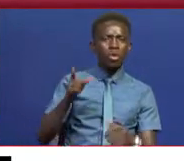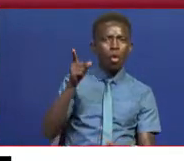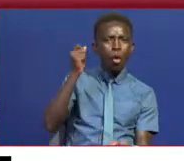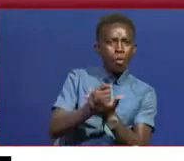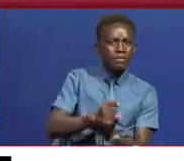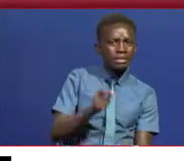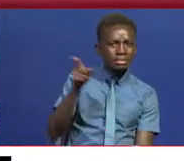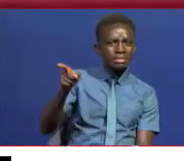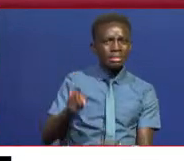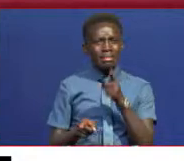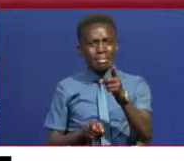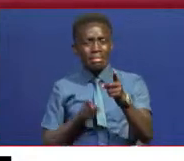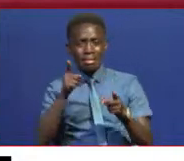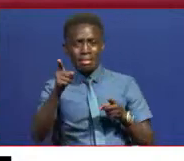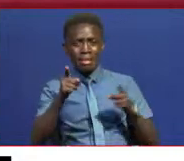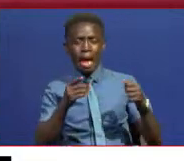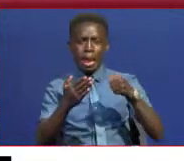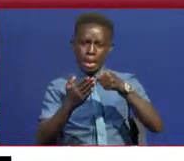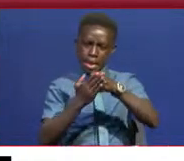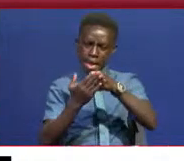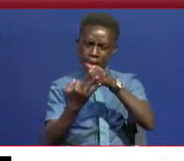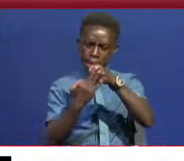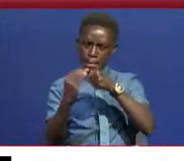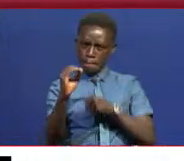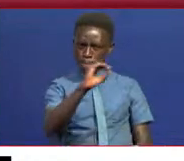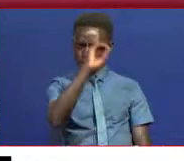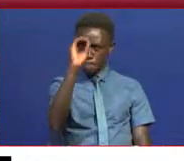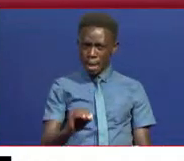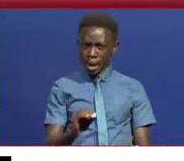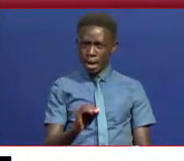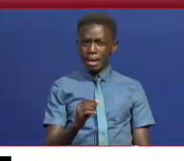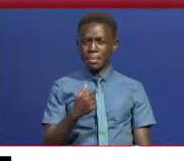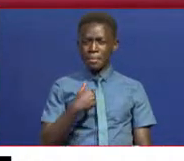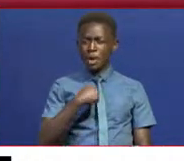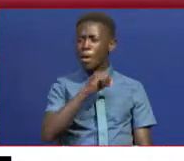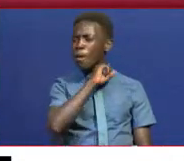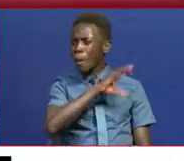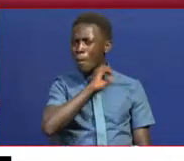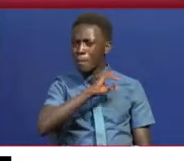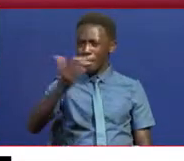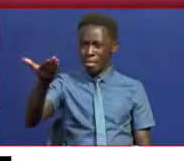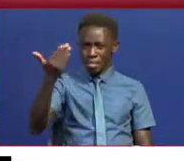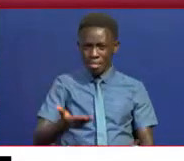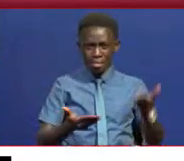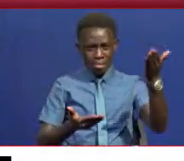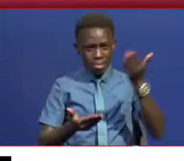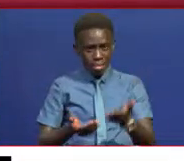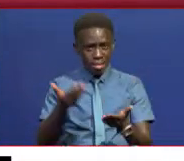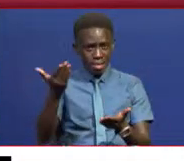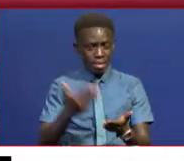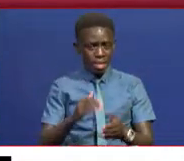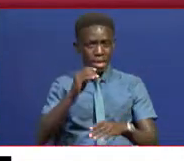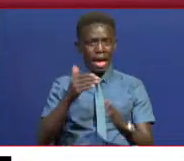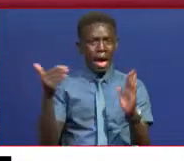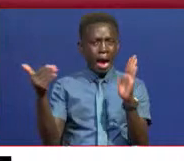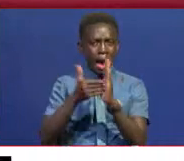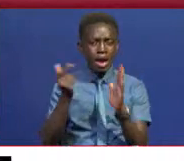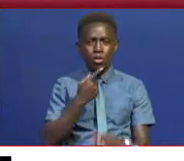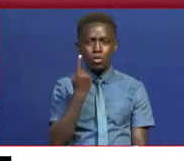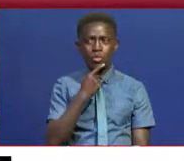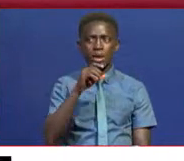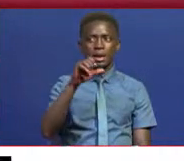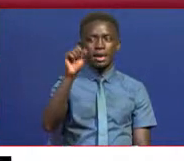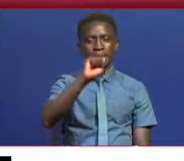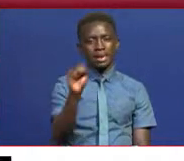98% of all the complaints and petitions that I receive are against the chairperson of the Salaries and Remuneration